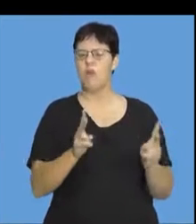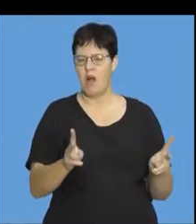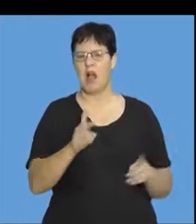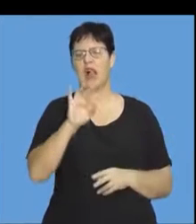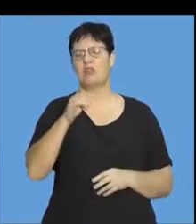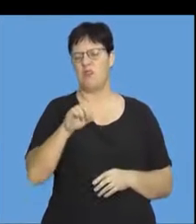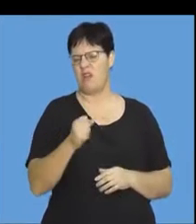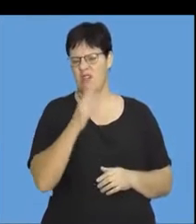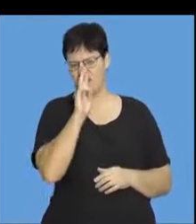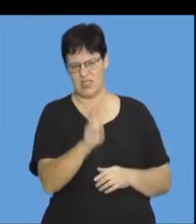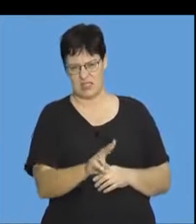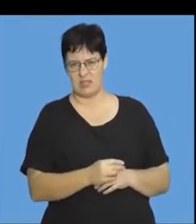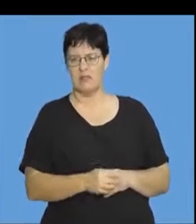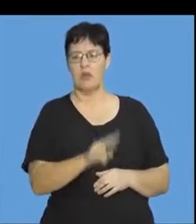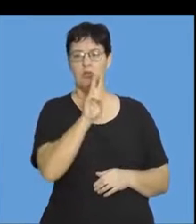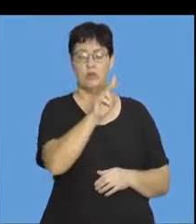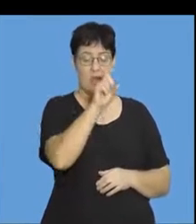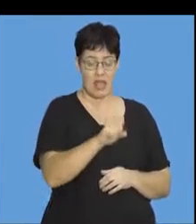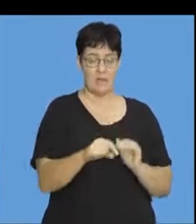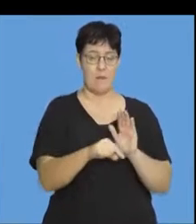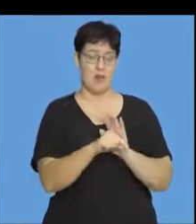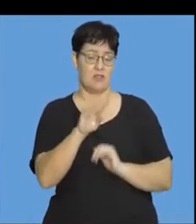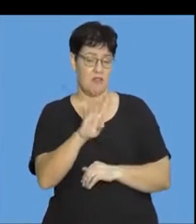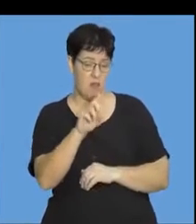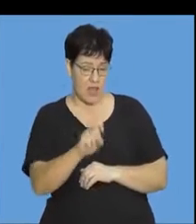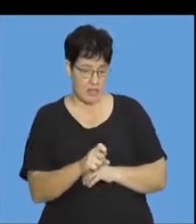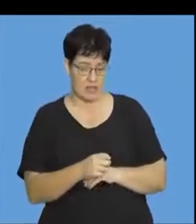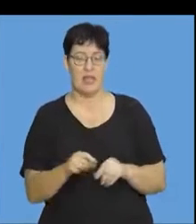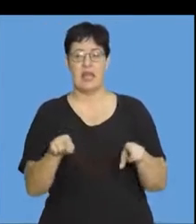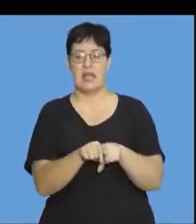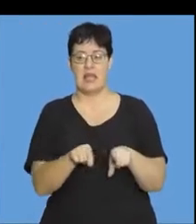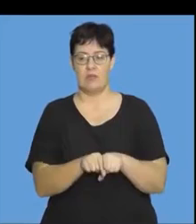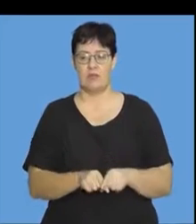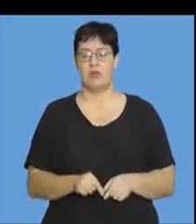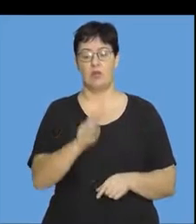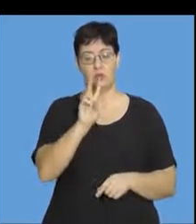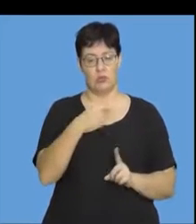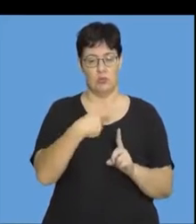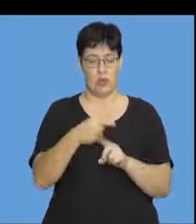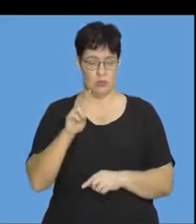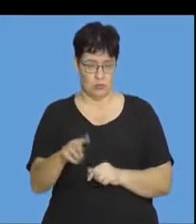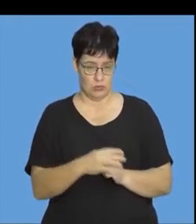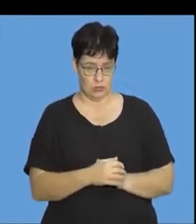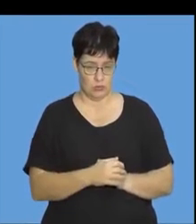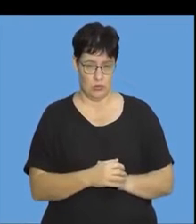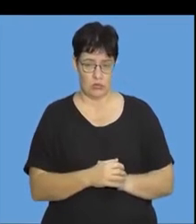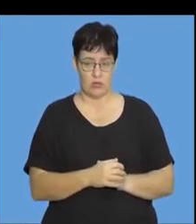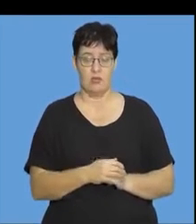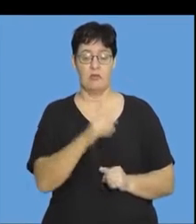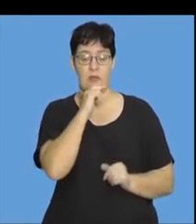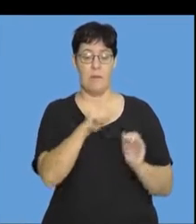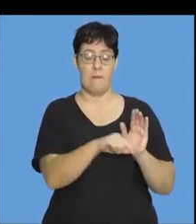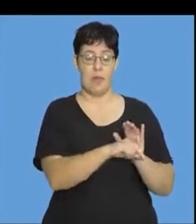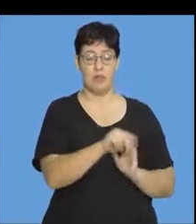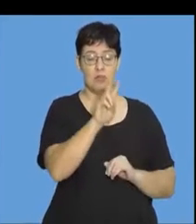normal algebra, it will be 2x minus 4x is equals to 2 plus 2, which